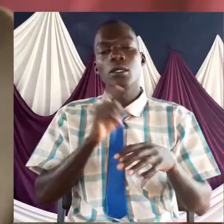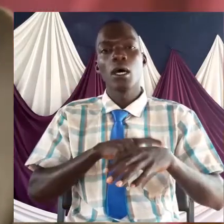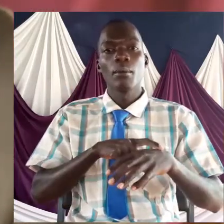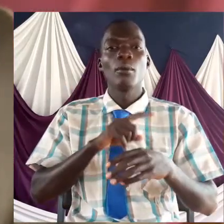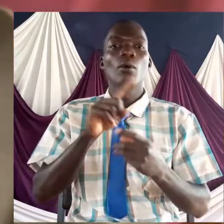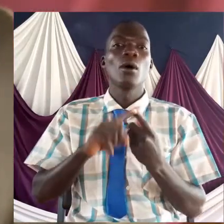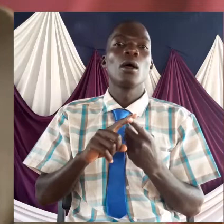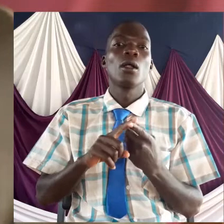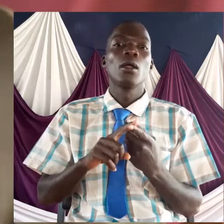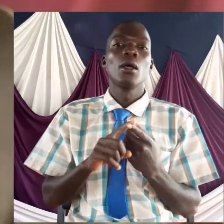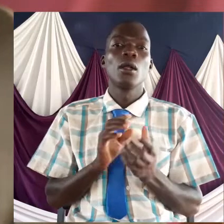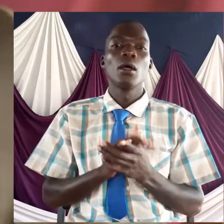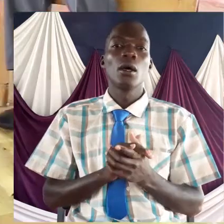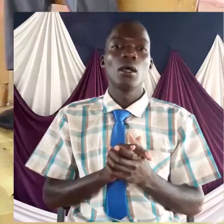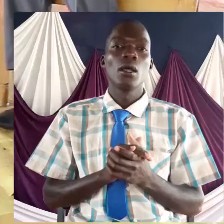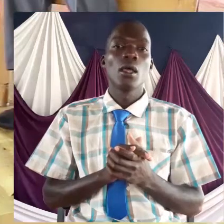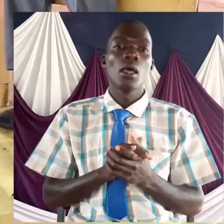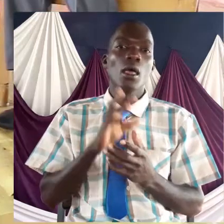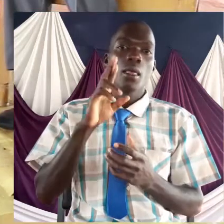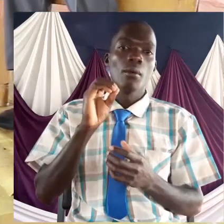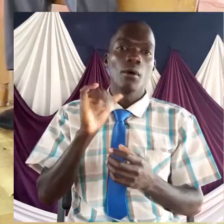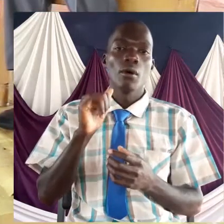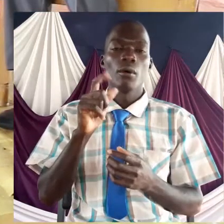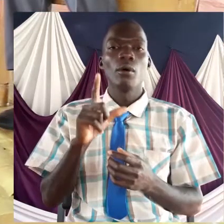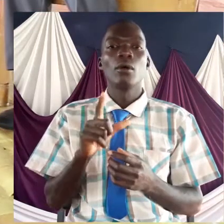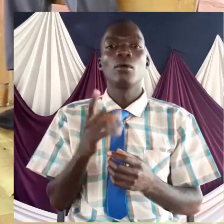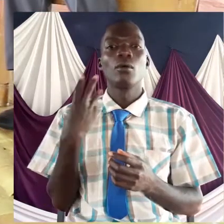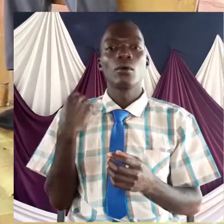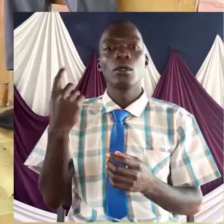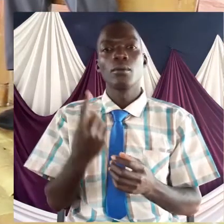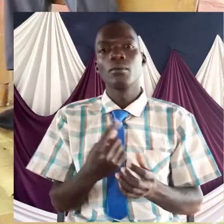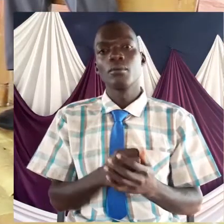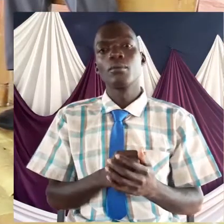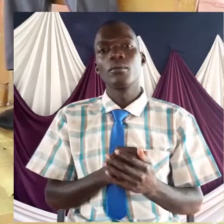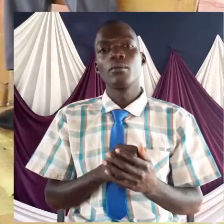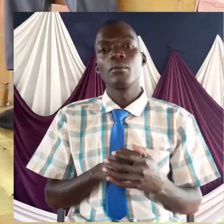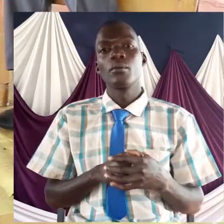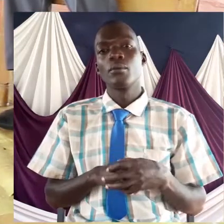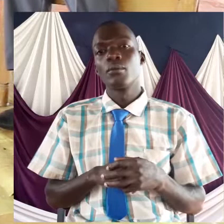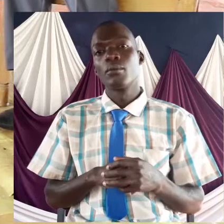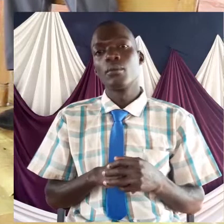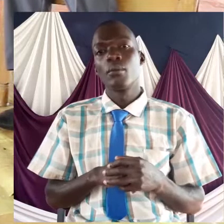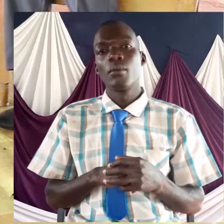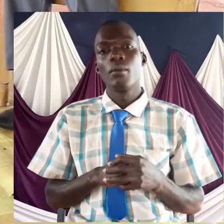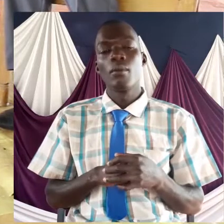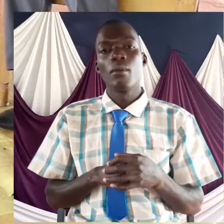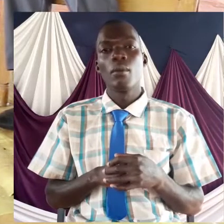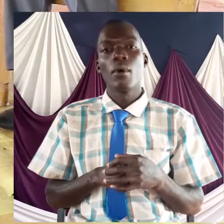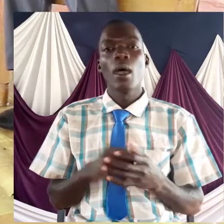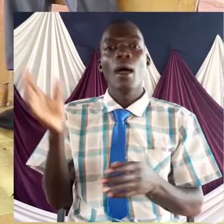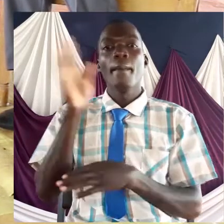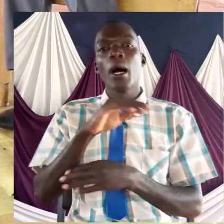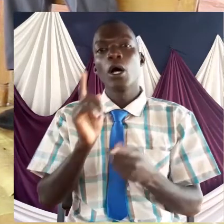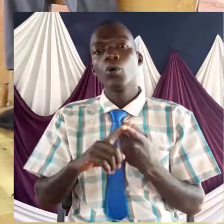when the Pope was toppled, captured. Right. Yes. Sister Beatrice, back to our